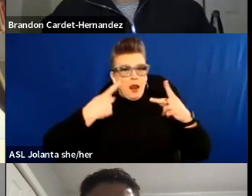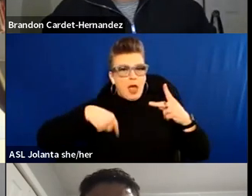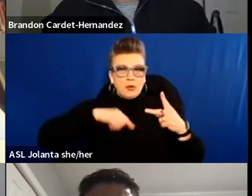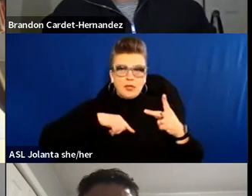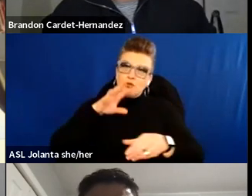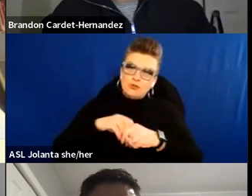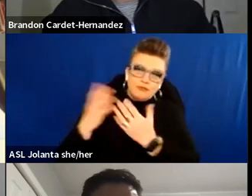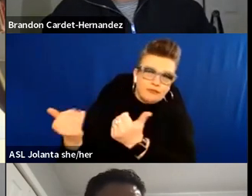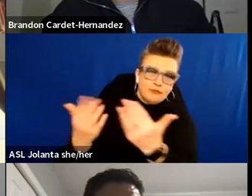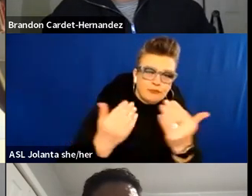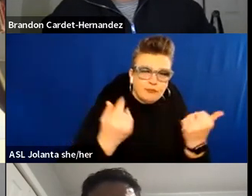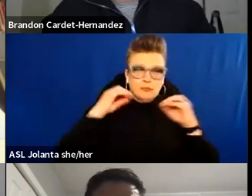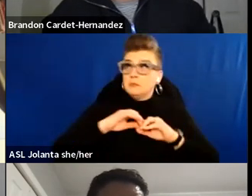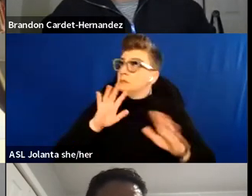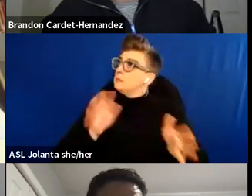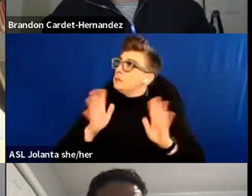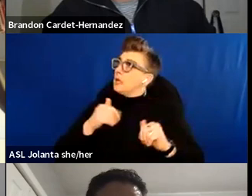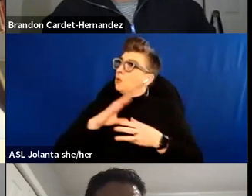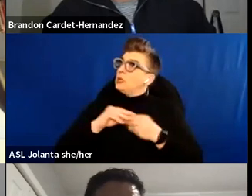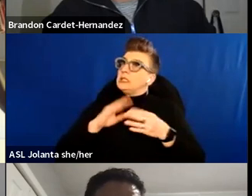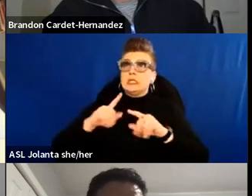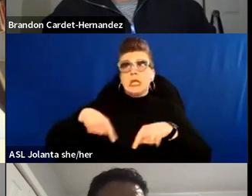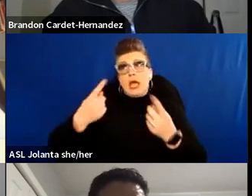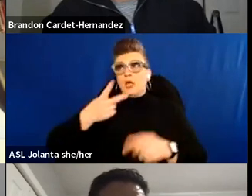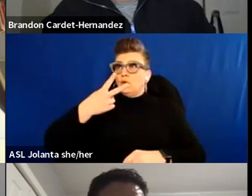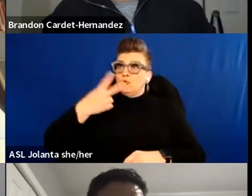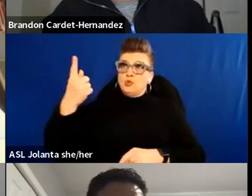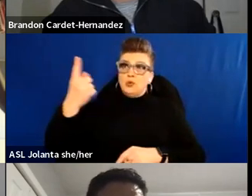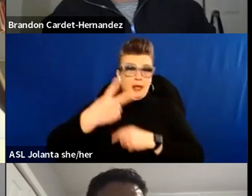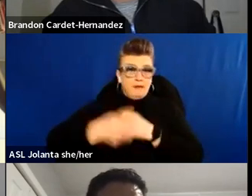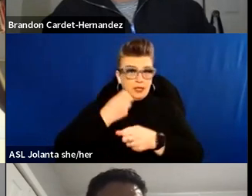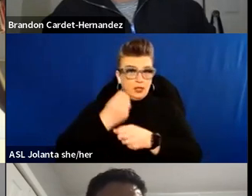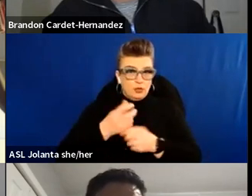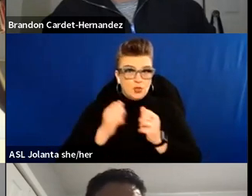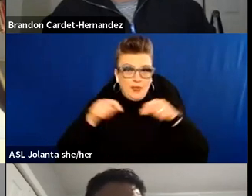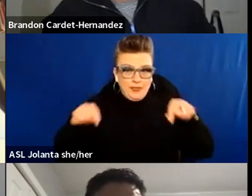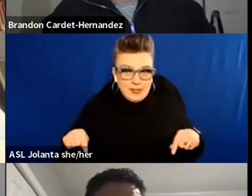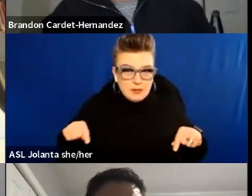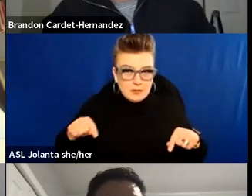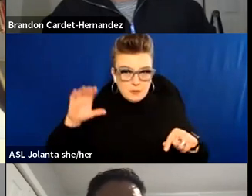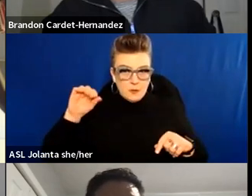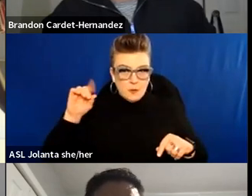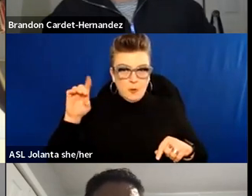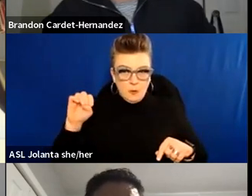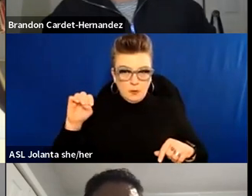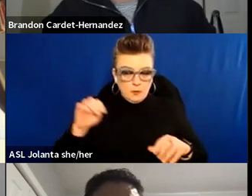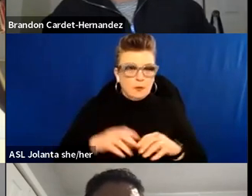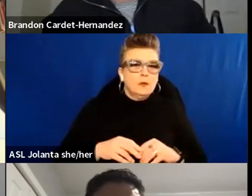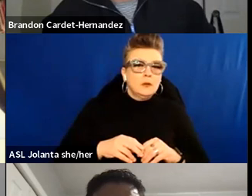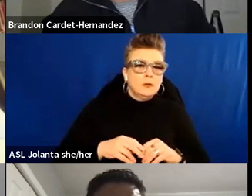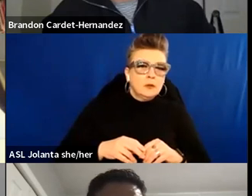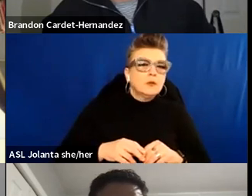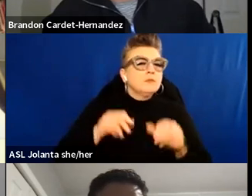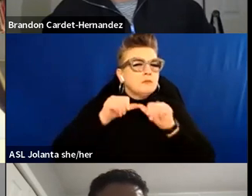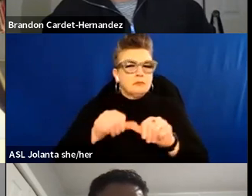period of over maybe two and a half years at this point with this particular code um and um we're going to continue to work with our partners as